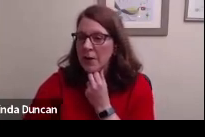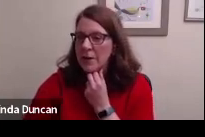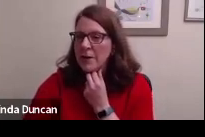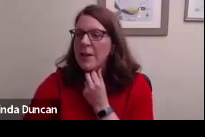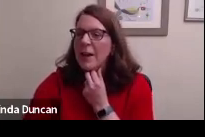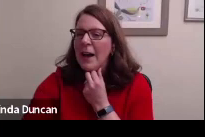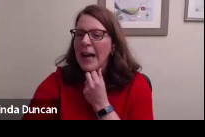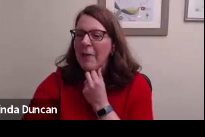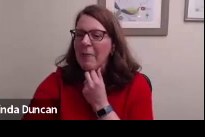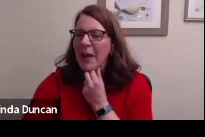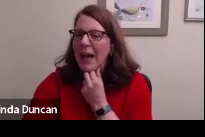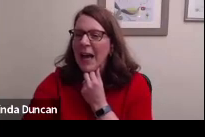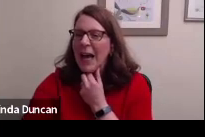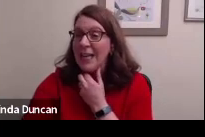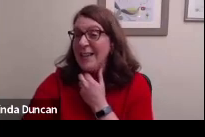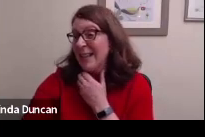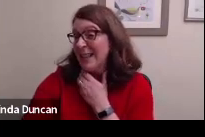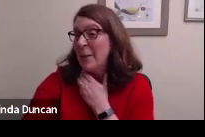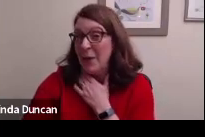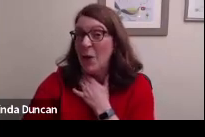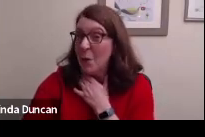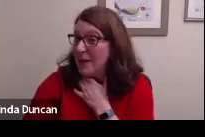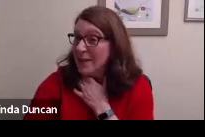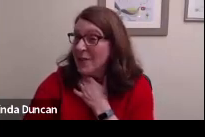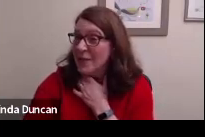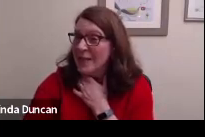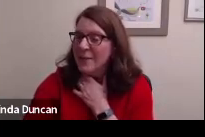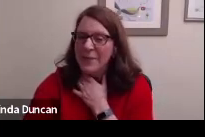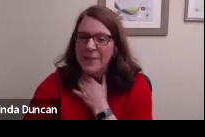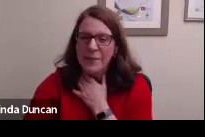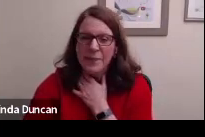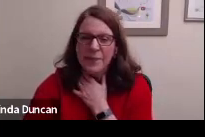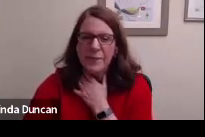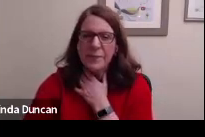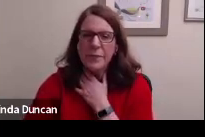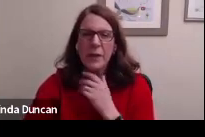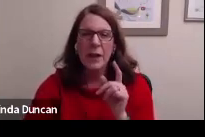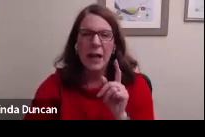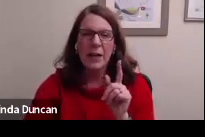supportive of each other. And it's about awareness, really.